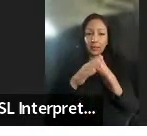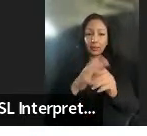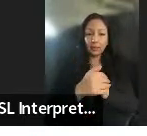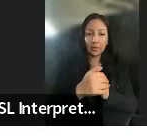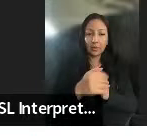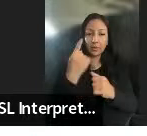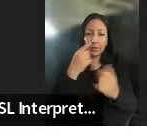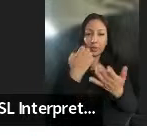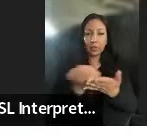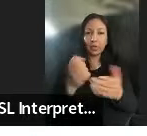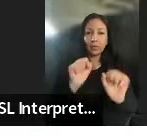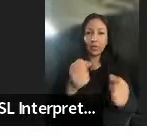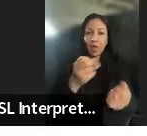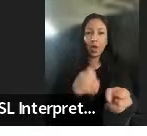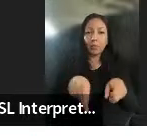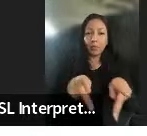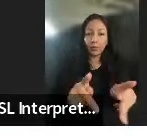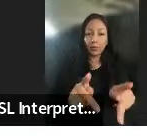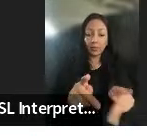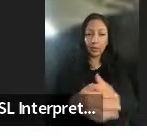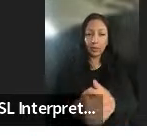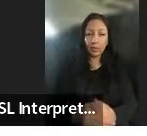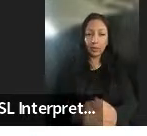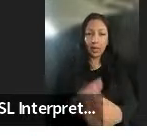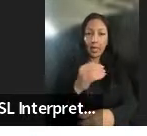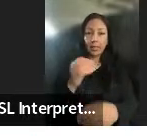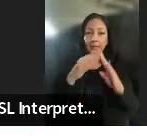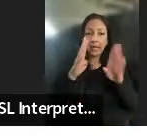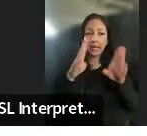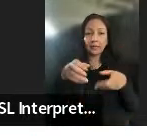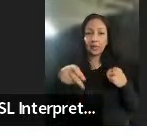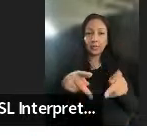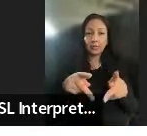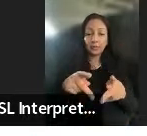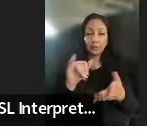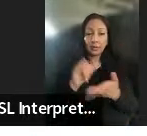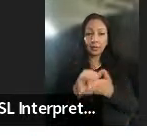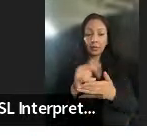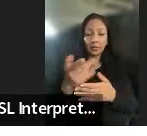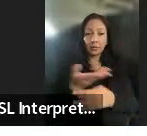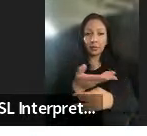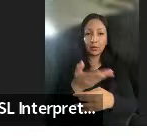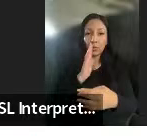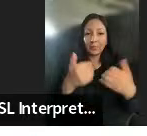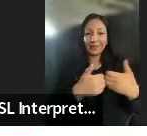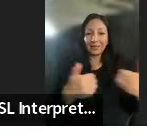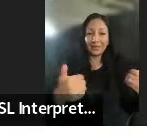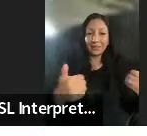economic opportunity and the housing opportunity. Those will be separate